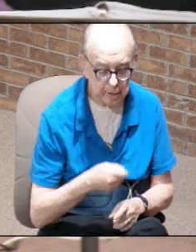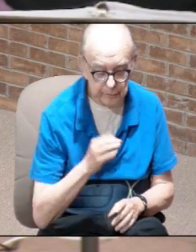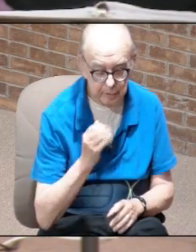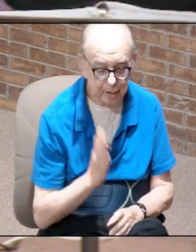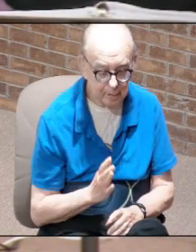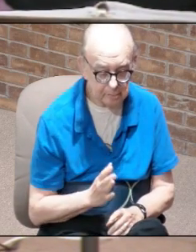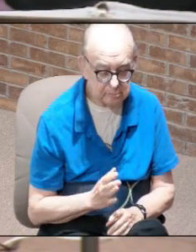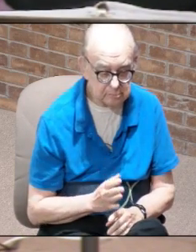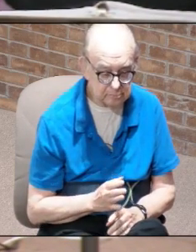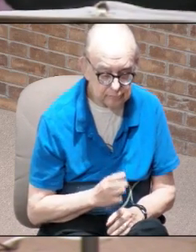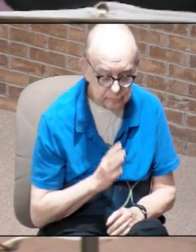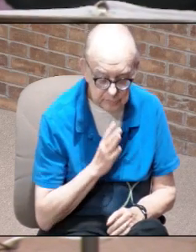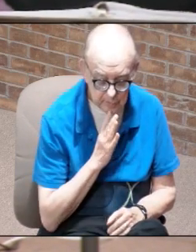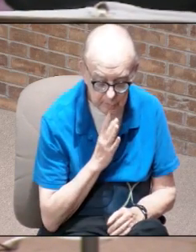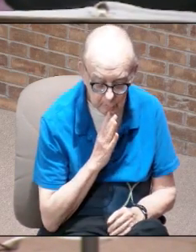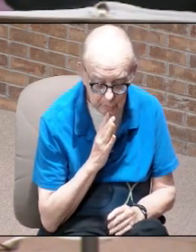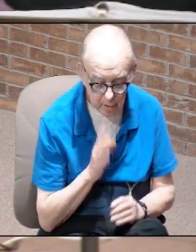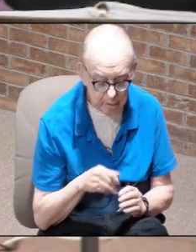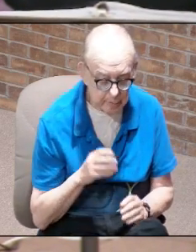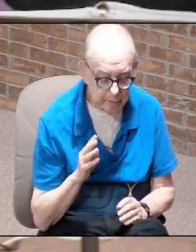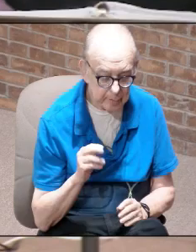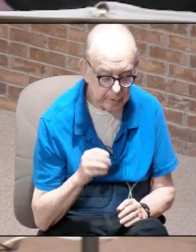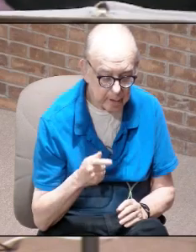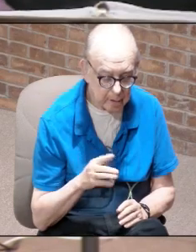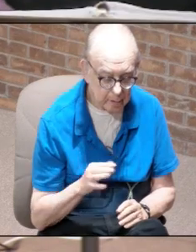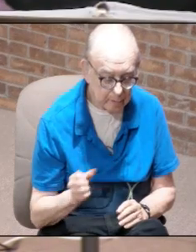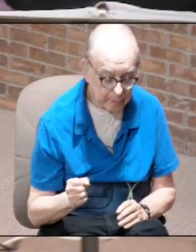We won't talk about the Bengals.